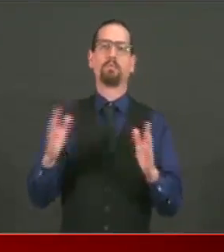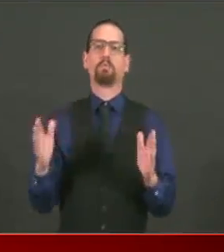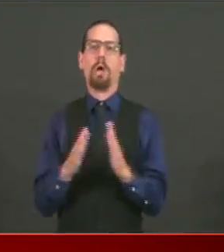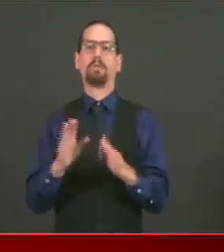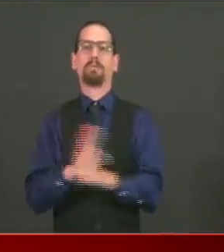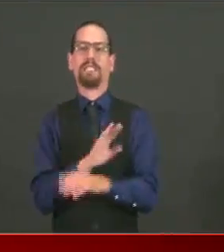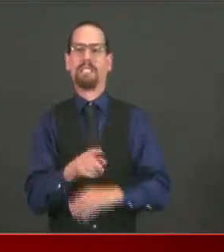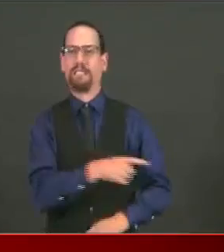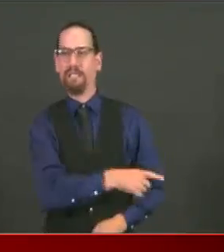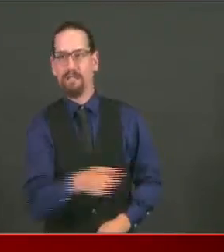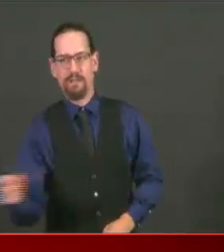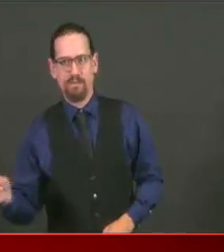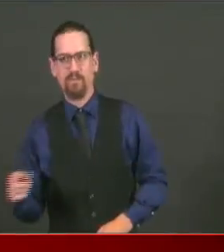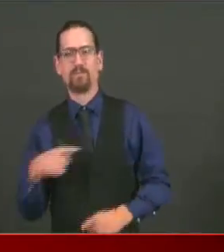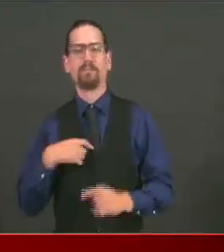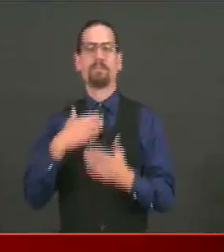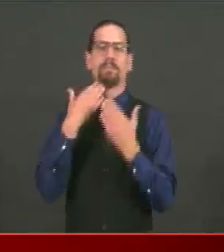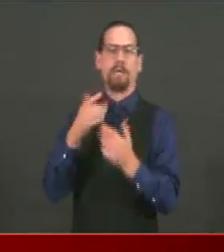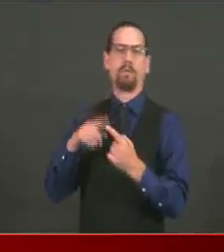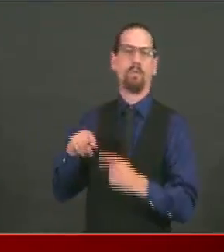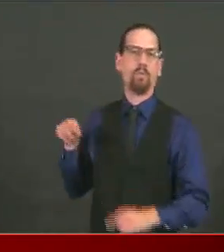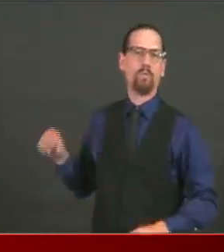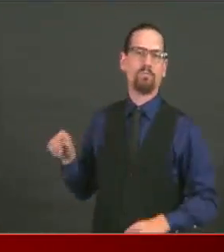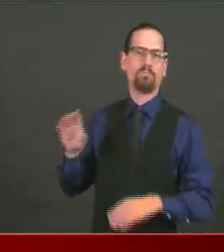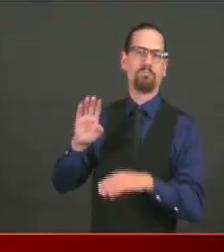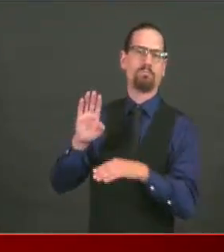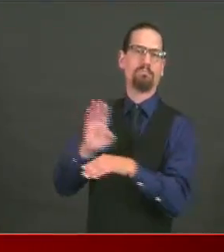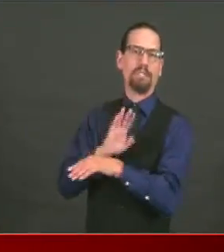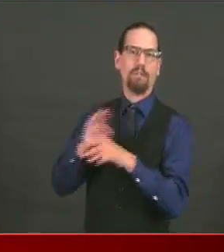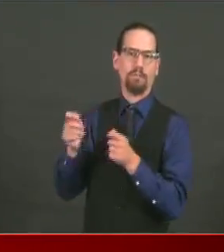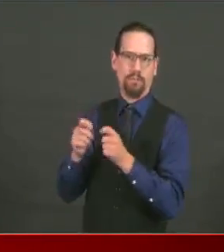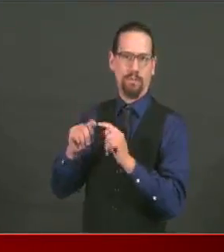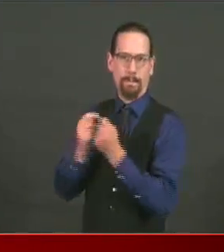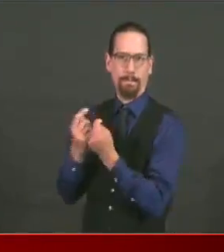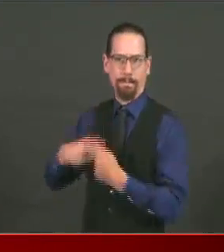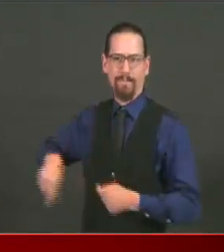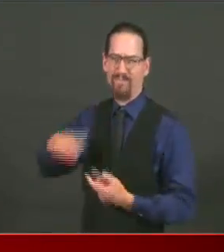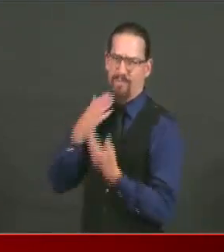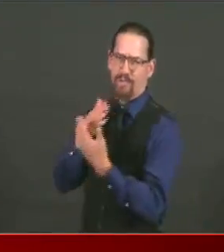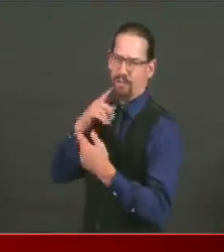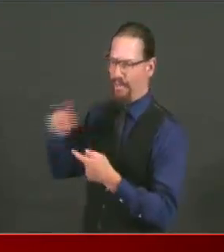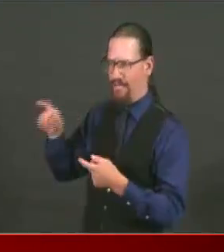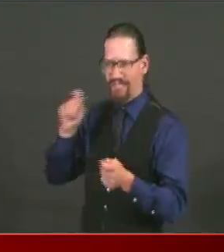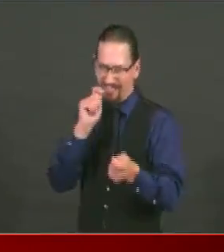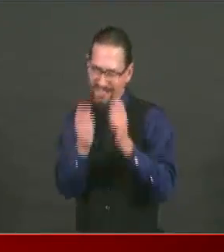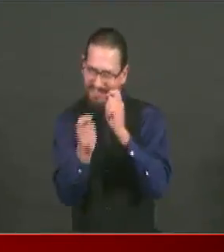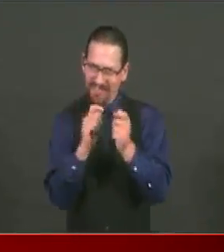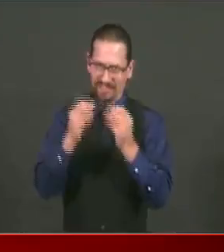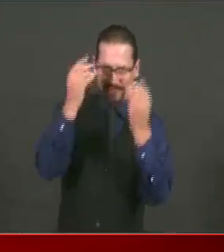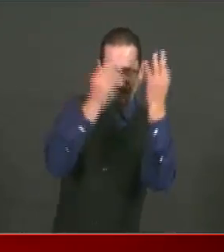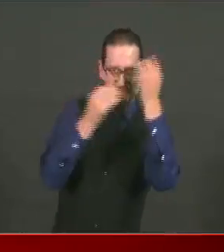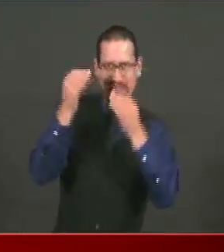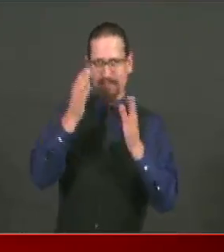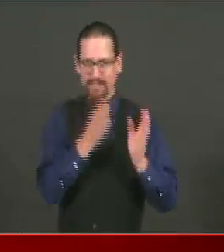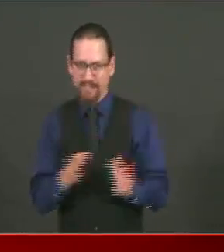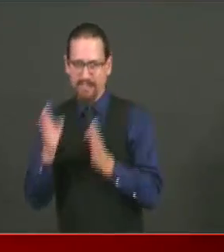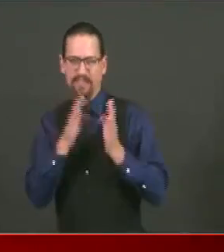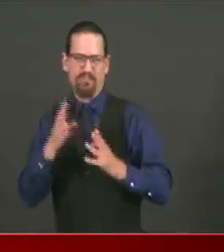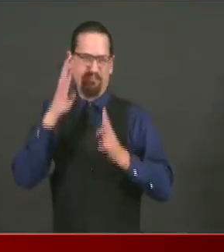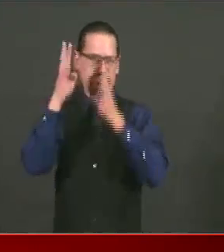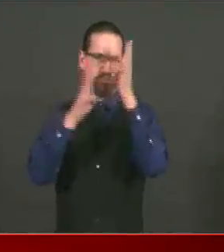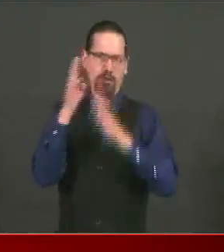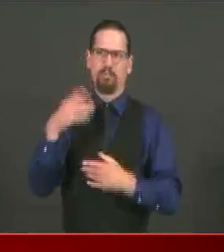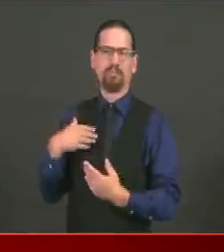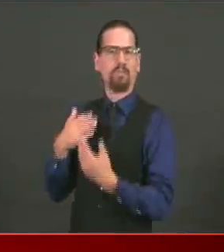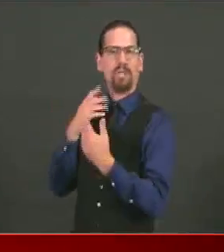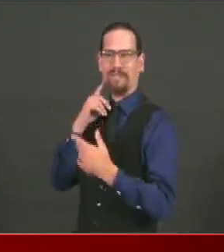say thank you to the participants in that Small Business Development Fund And I want to push you, lean on you, urge you